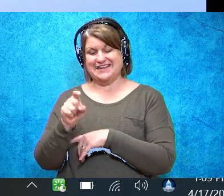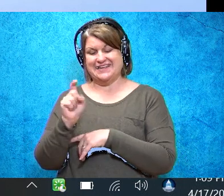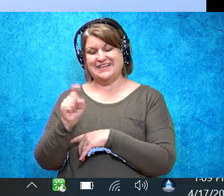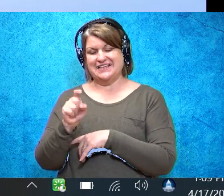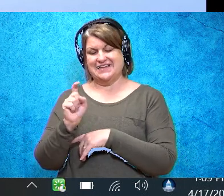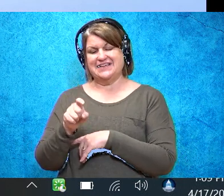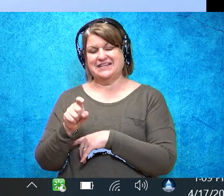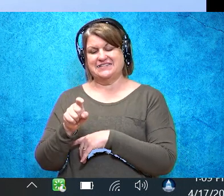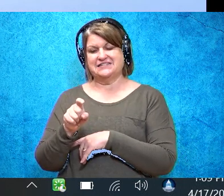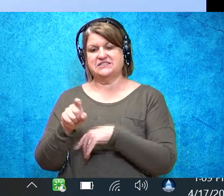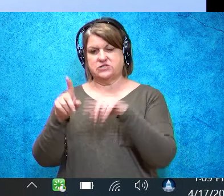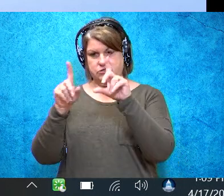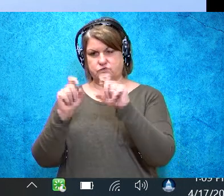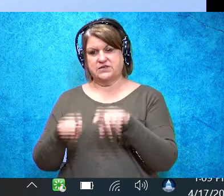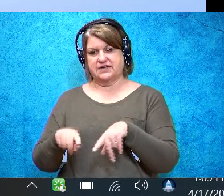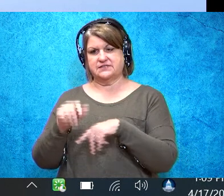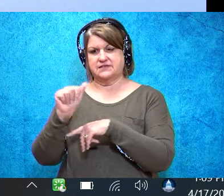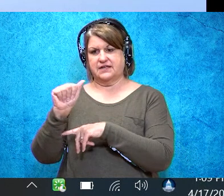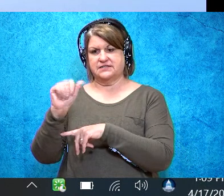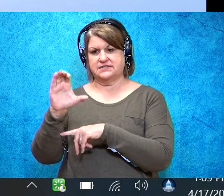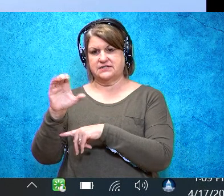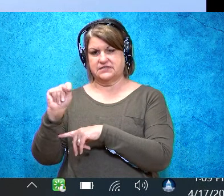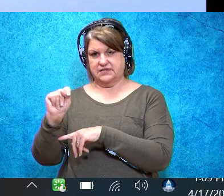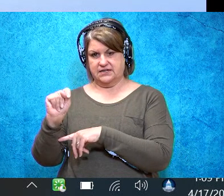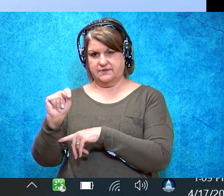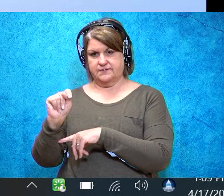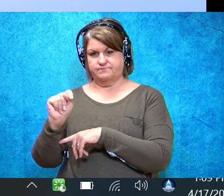dates that are offered each year.